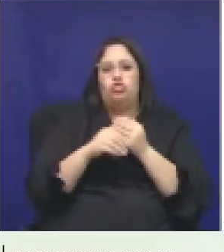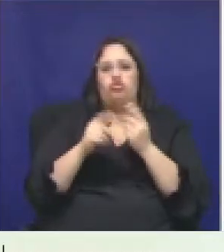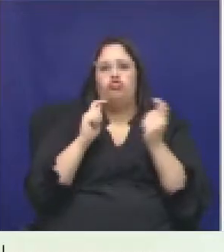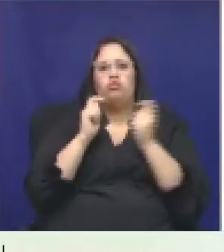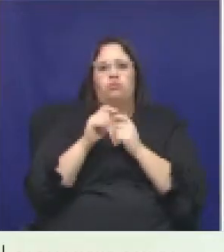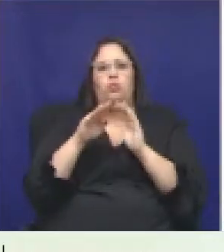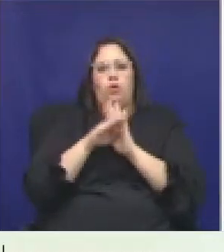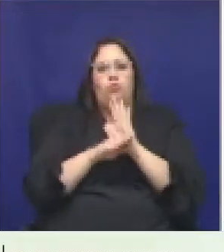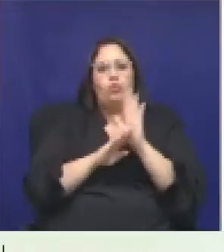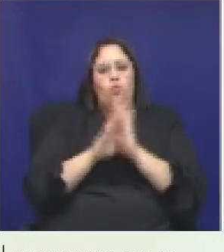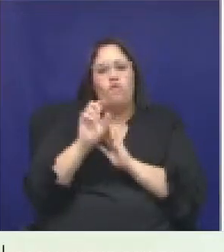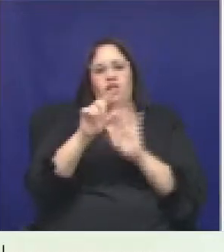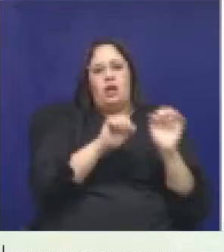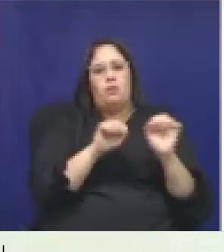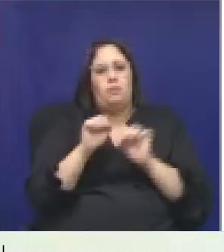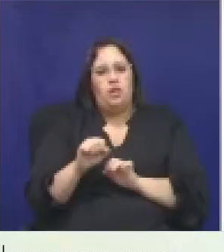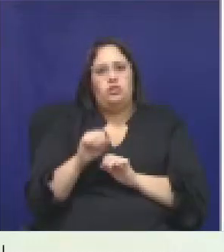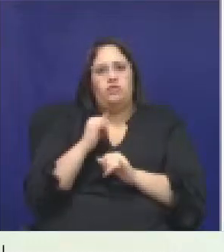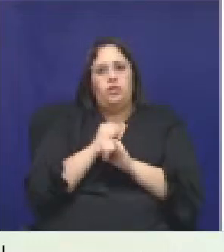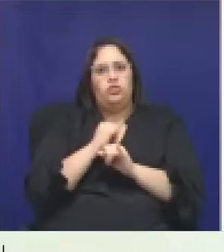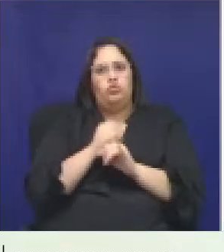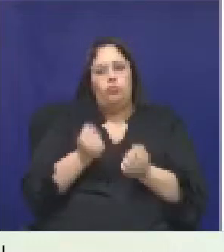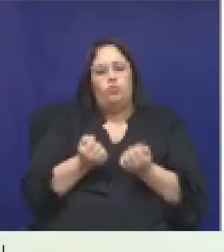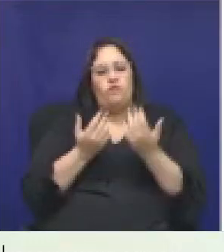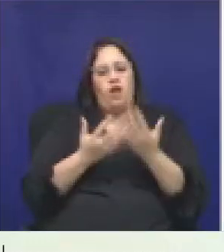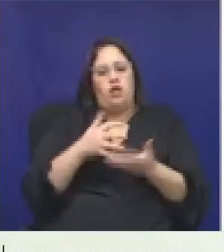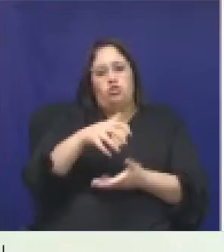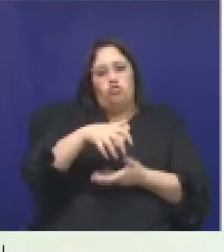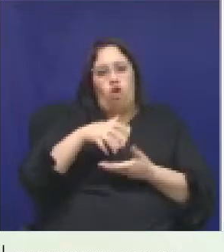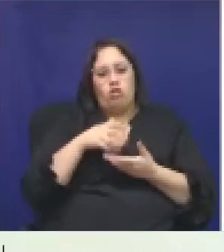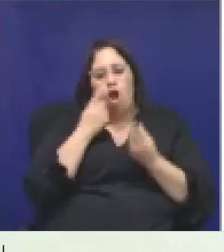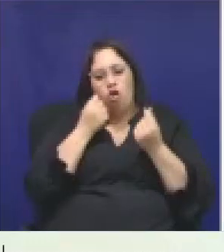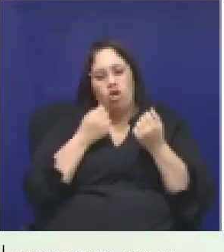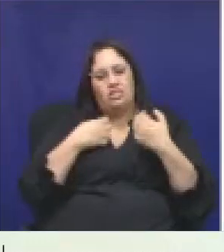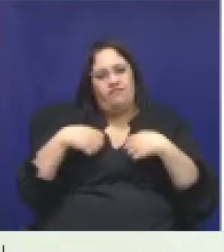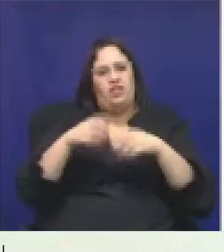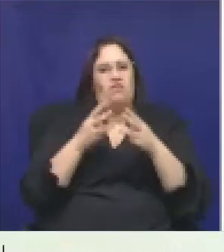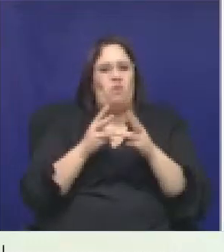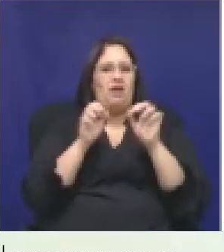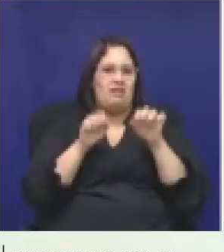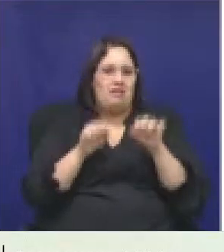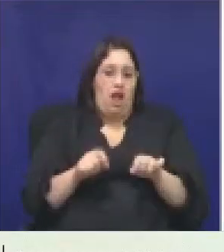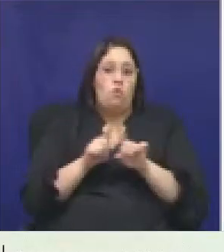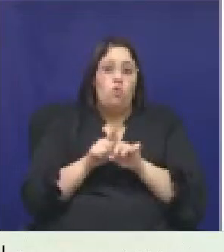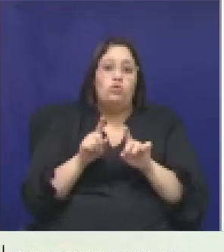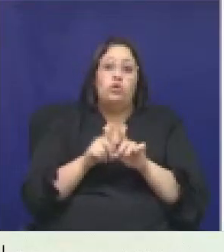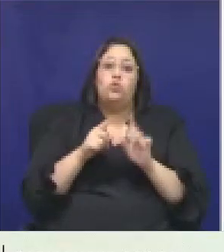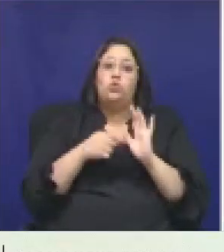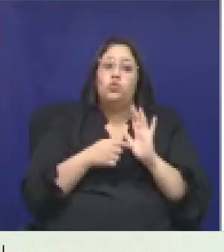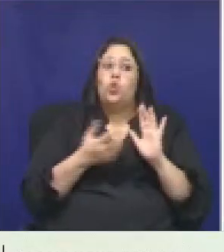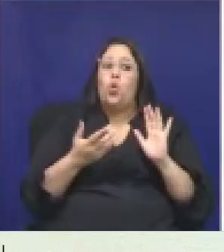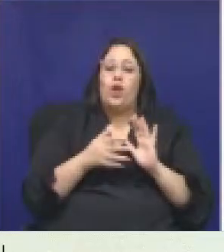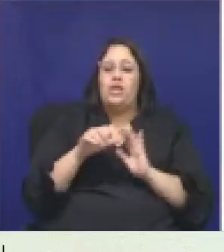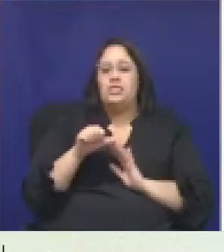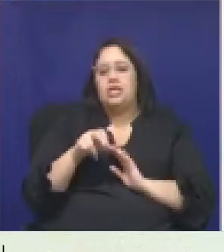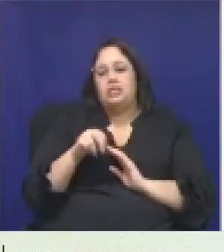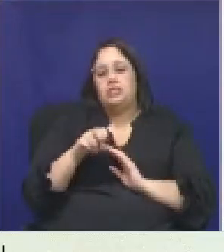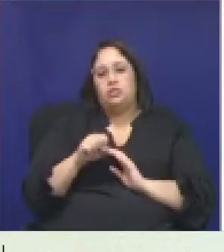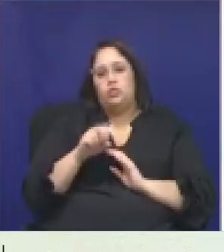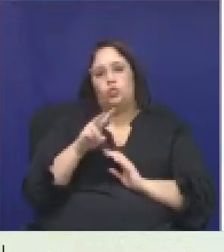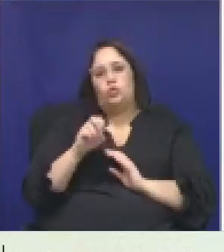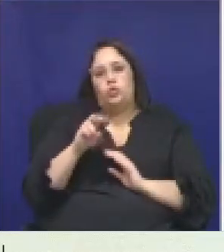the capabilities of the entity to produce data in a cost-effective way, as demonstrated in the Census